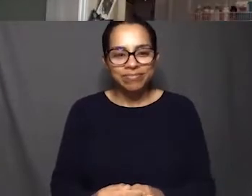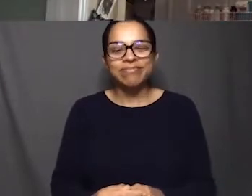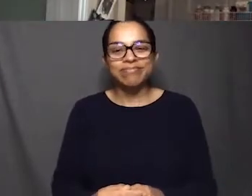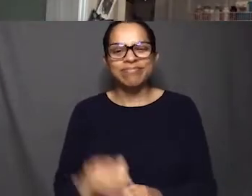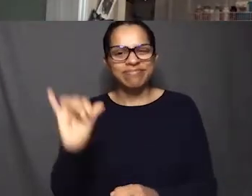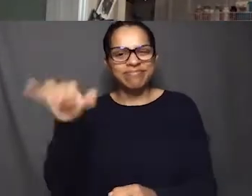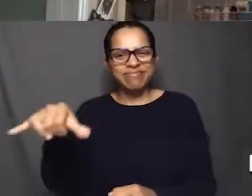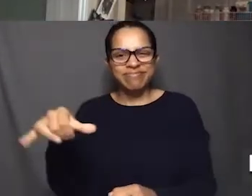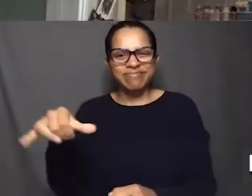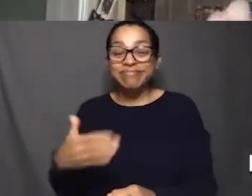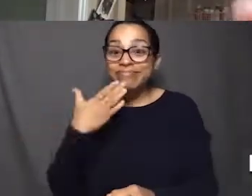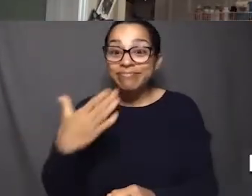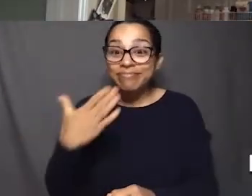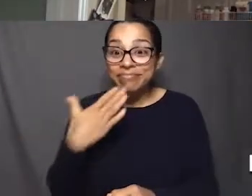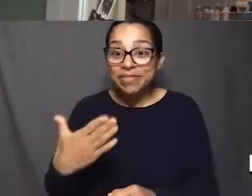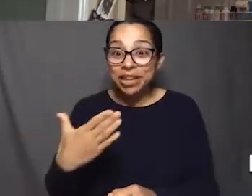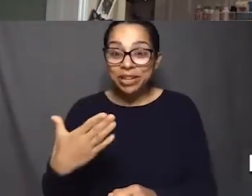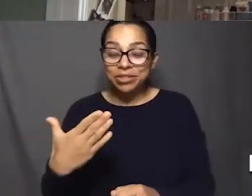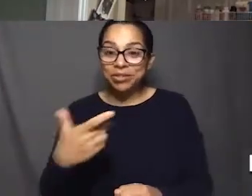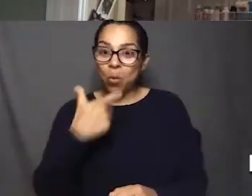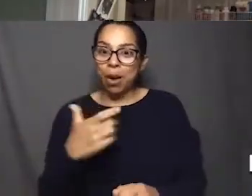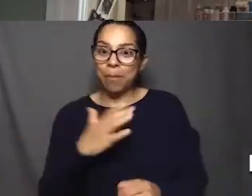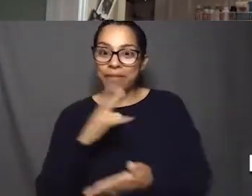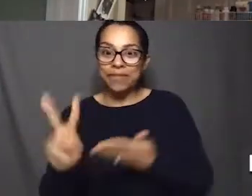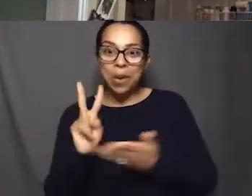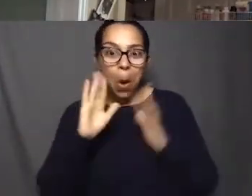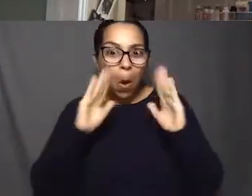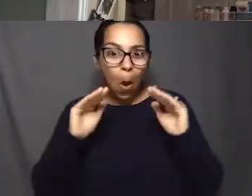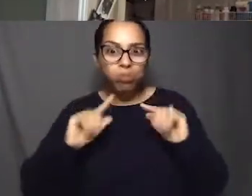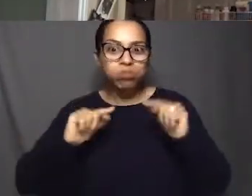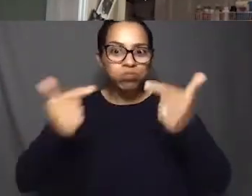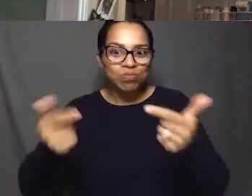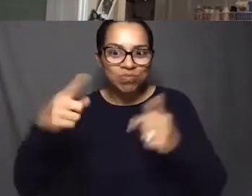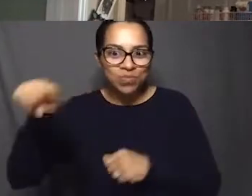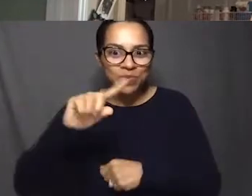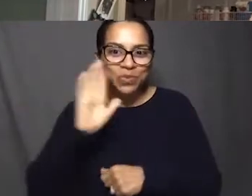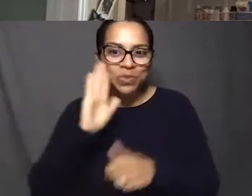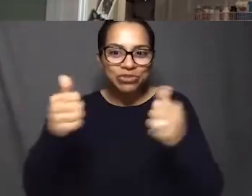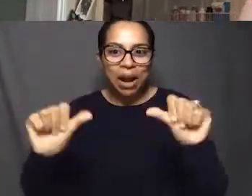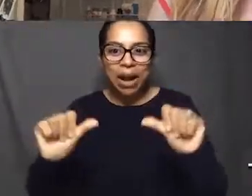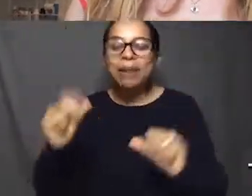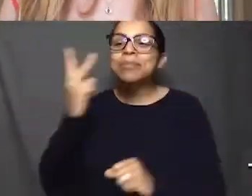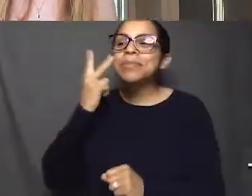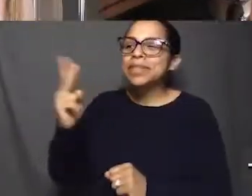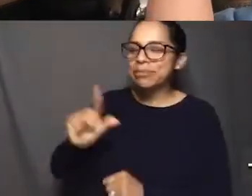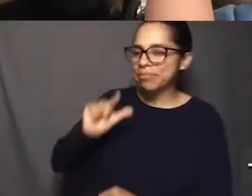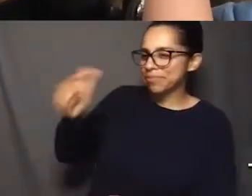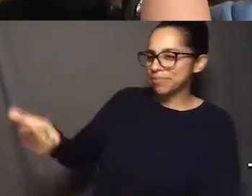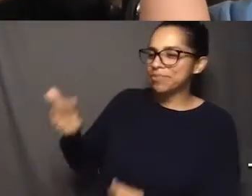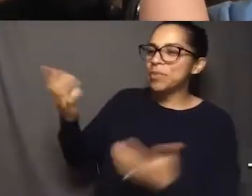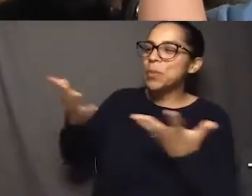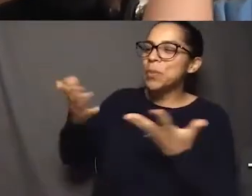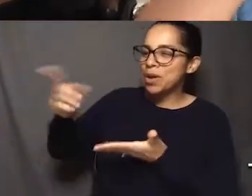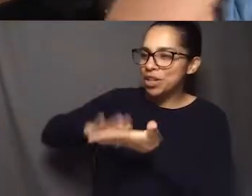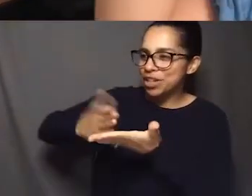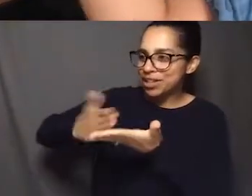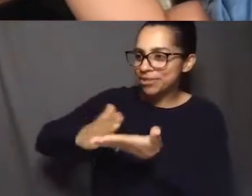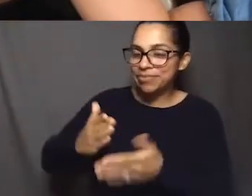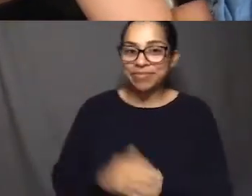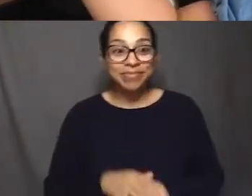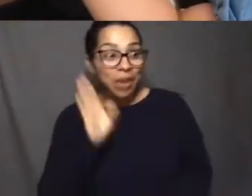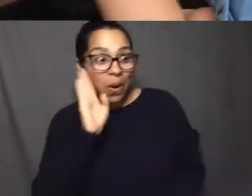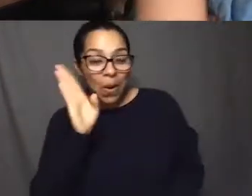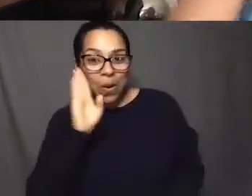Thank you everyone for watching. I hope you will try this at home as well. Let's take a look at what Zainab's cooking. Hello everyone, today we're gonna do